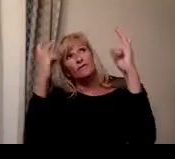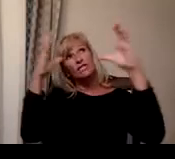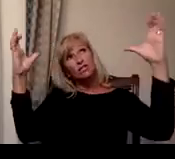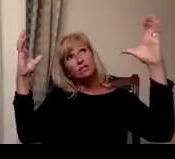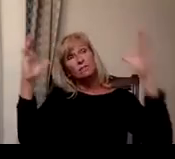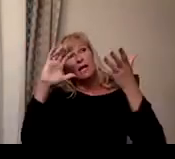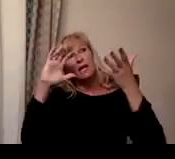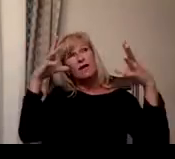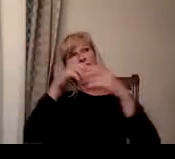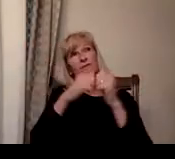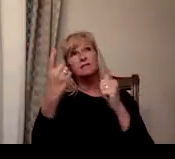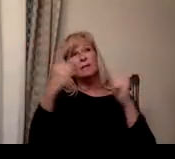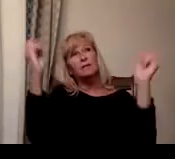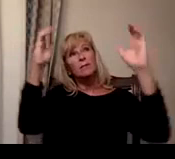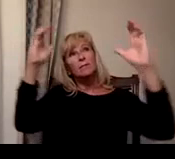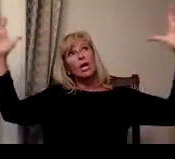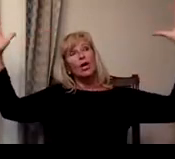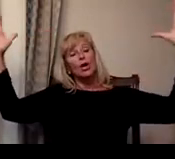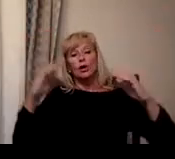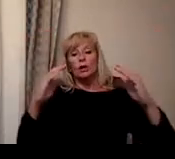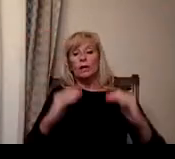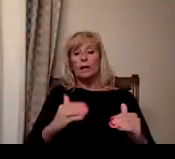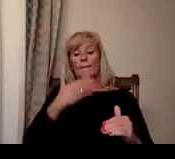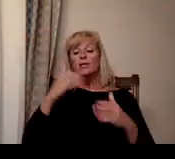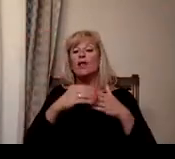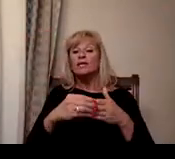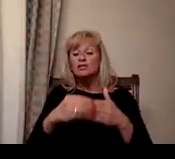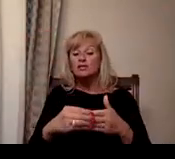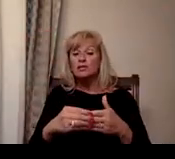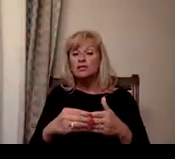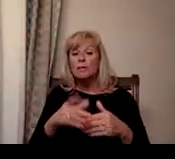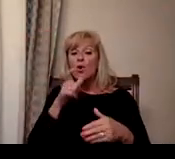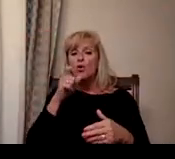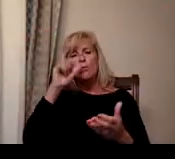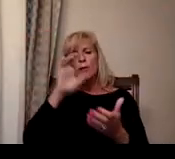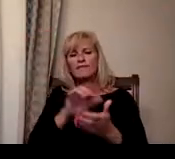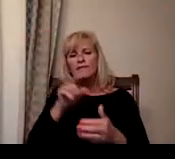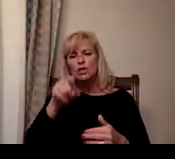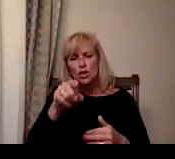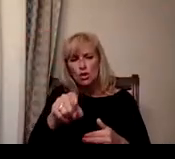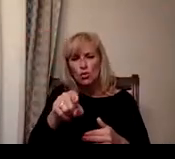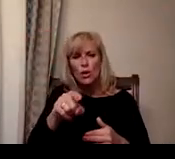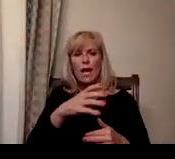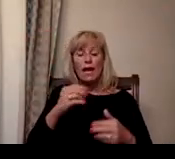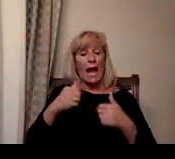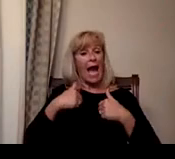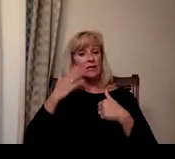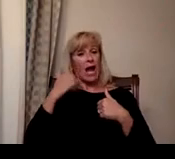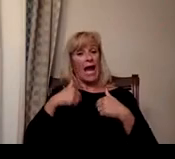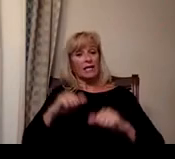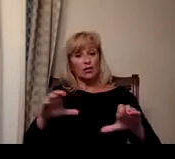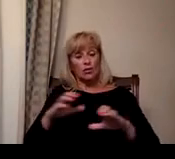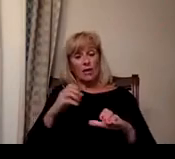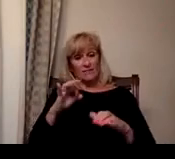bigger. And then better leadership, do it with people you believe in and who believe in you. Believe me, if I can do it, if